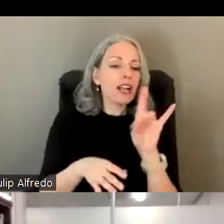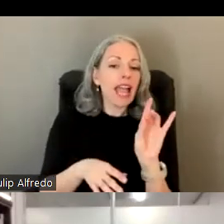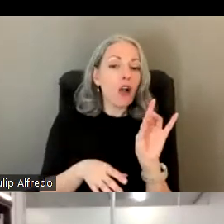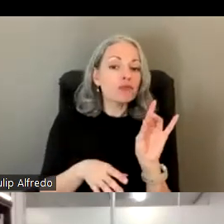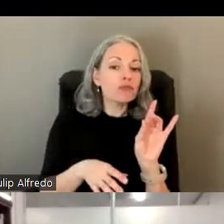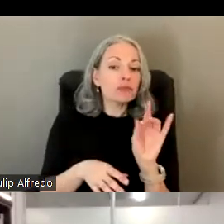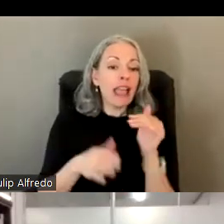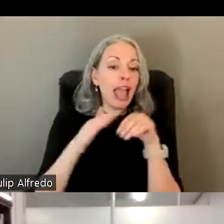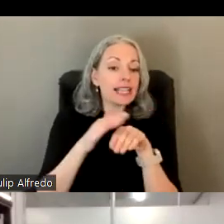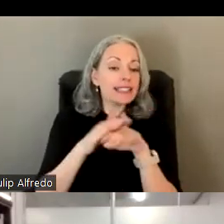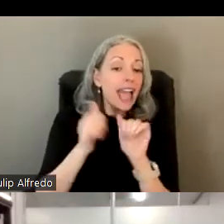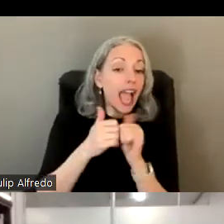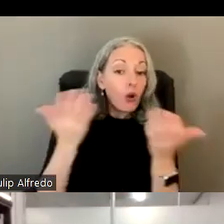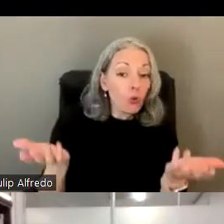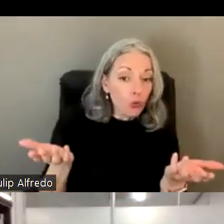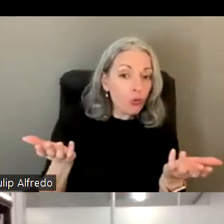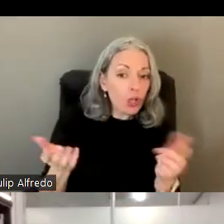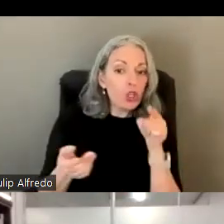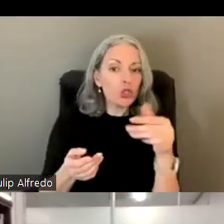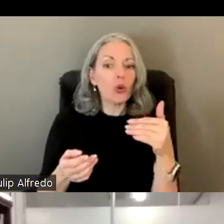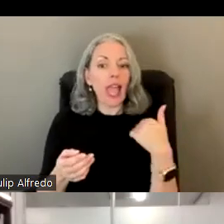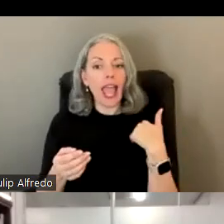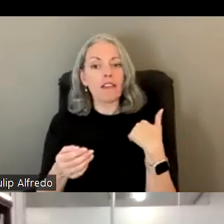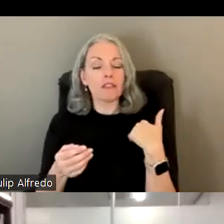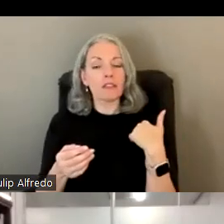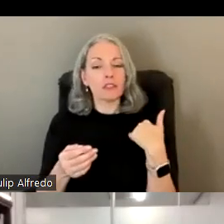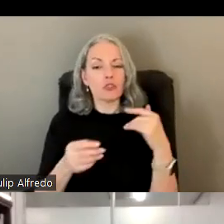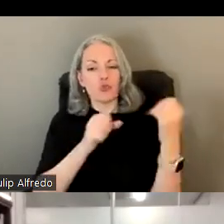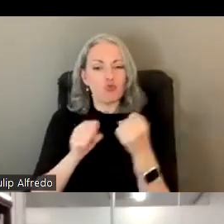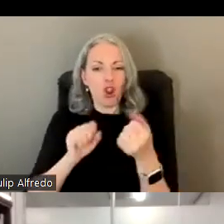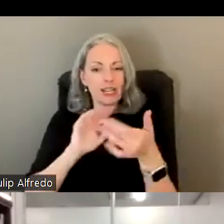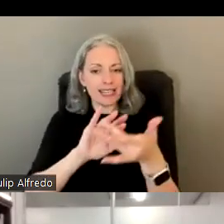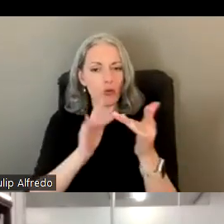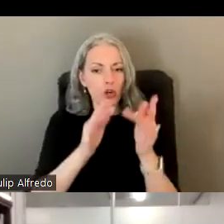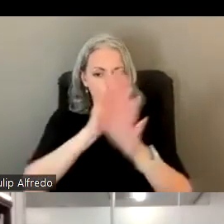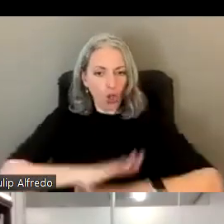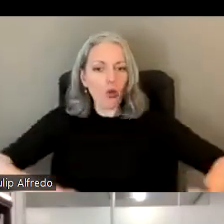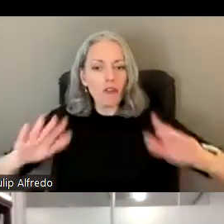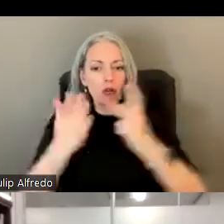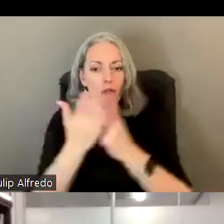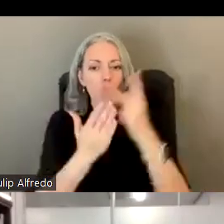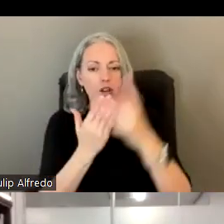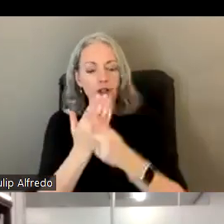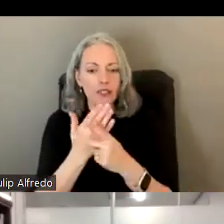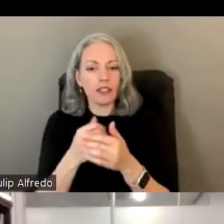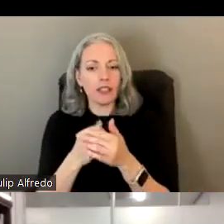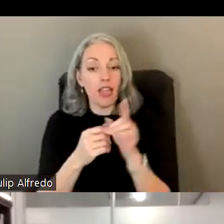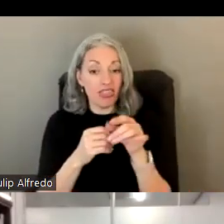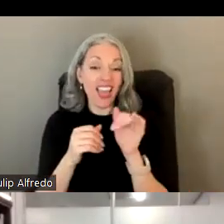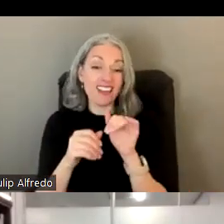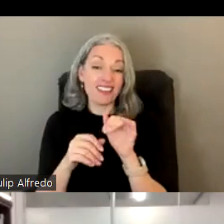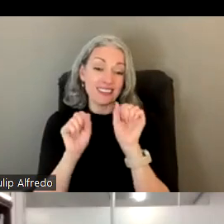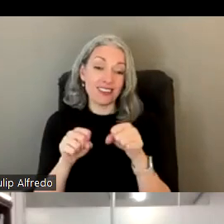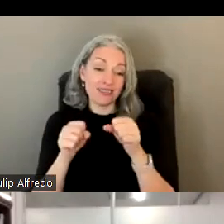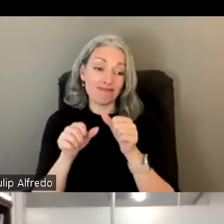they get access to these resources? You had a really strong network of these programs everywhere, again, dementia capable. That could really go a